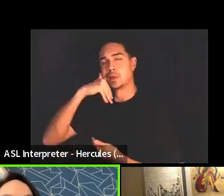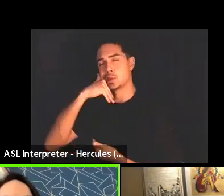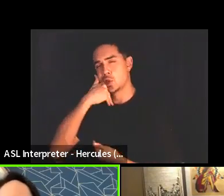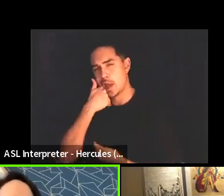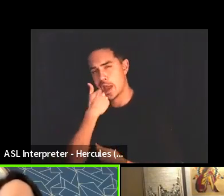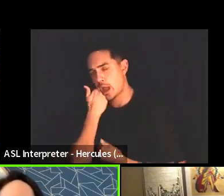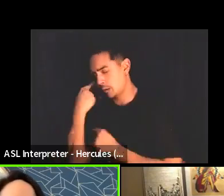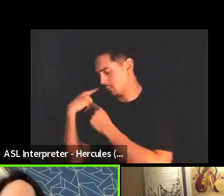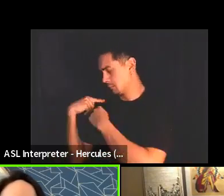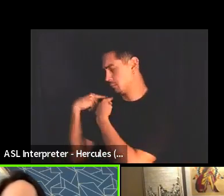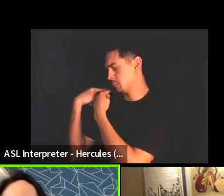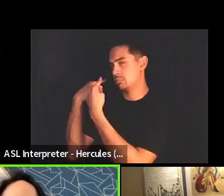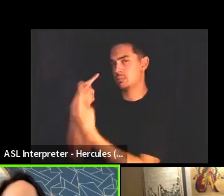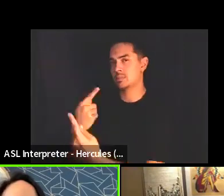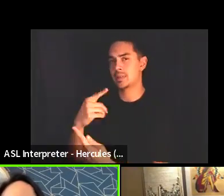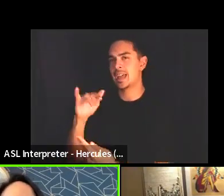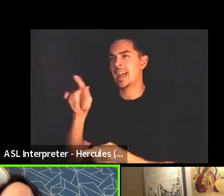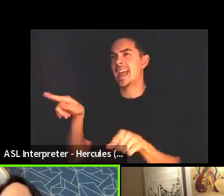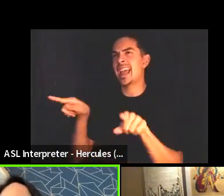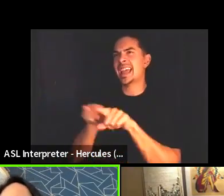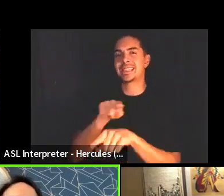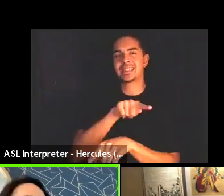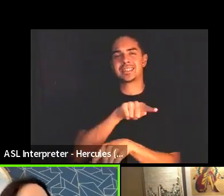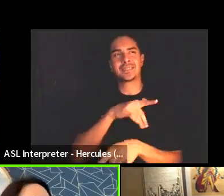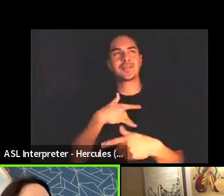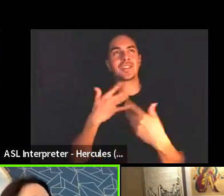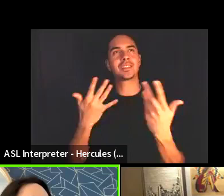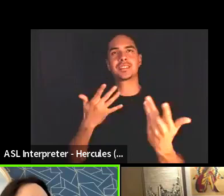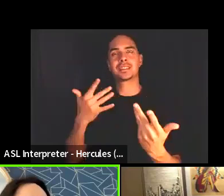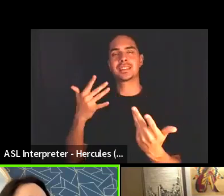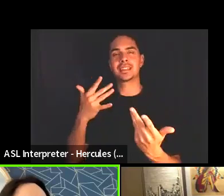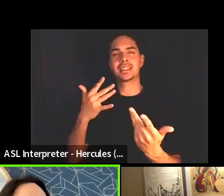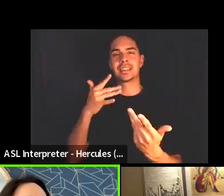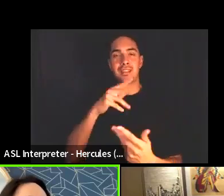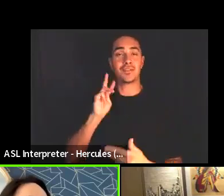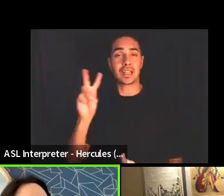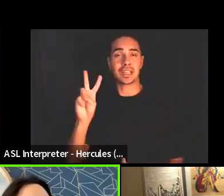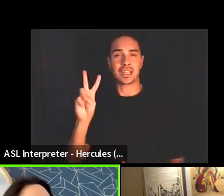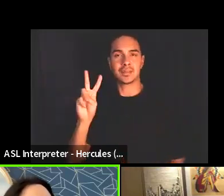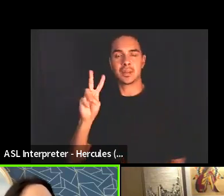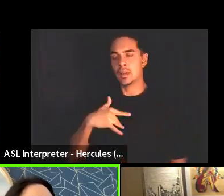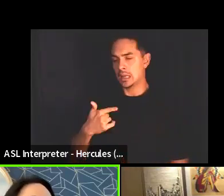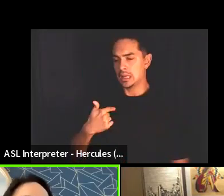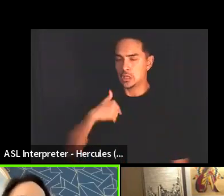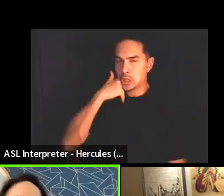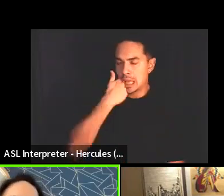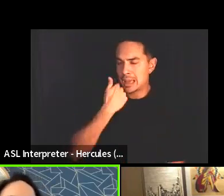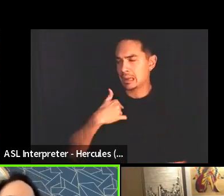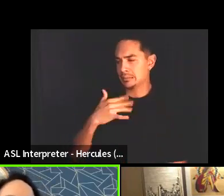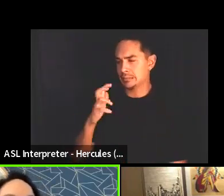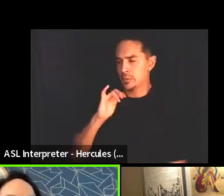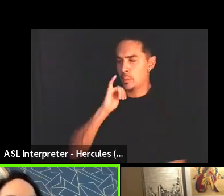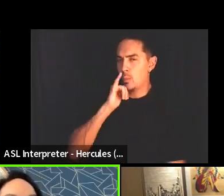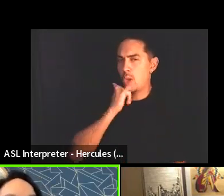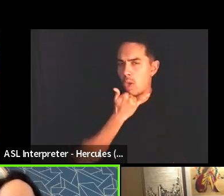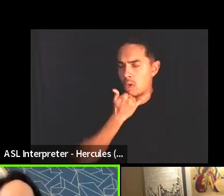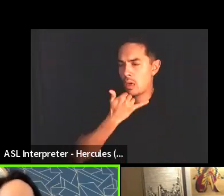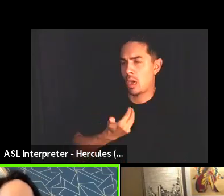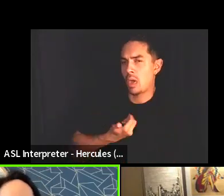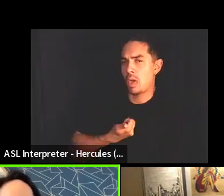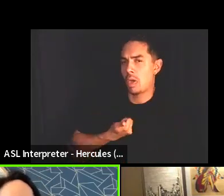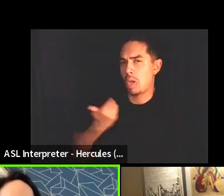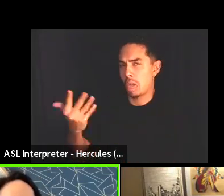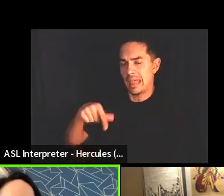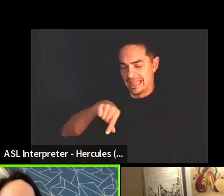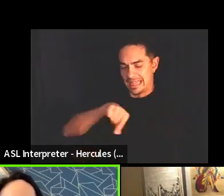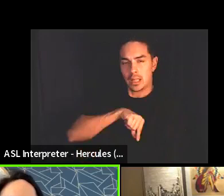like they did something wrong, right? And so when we're talking about identity, you know, there's a reason